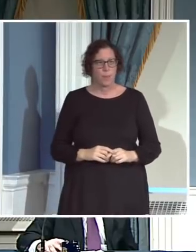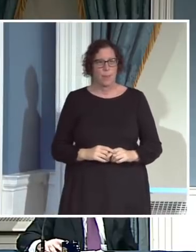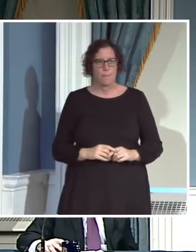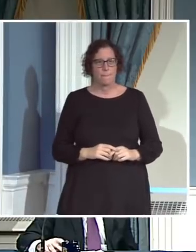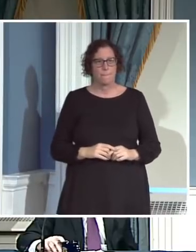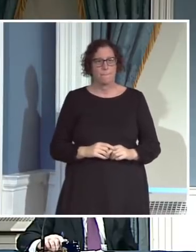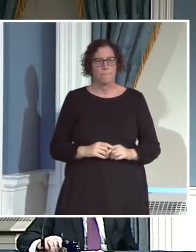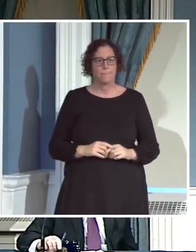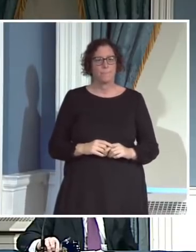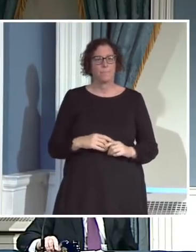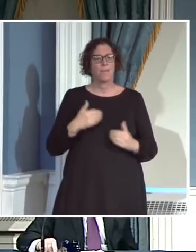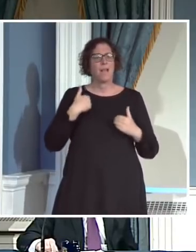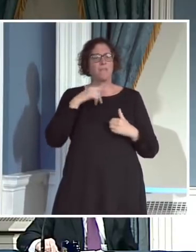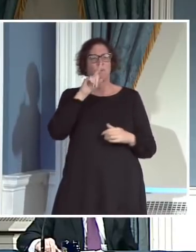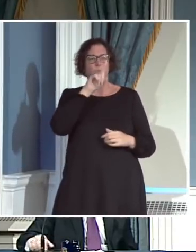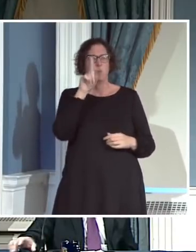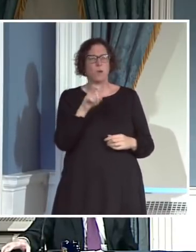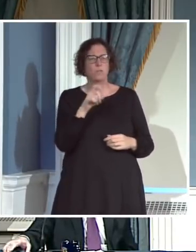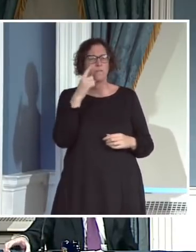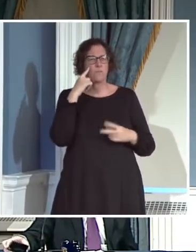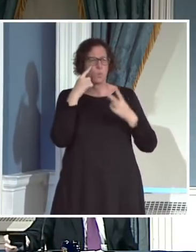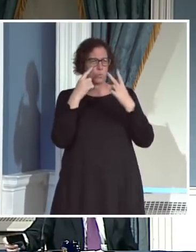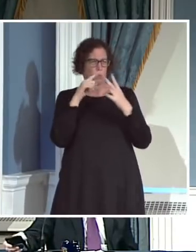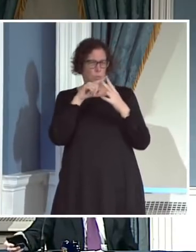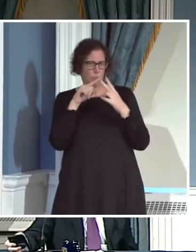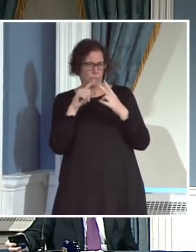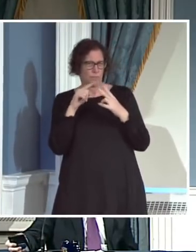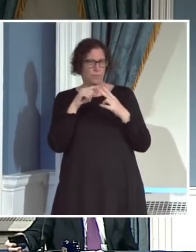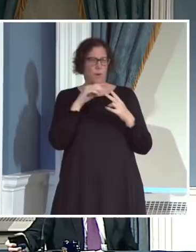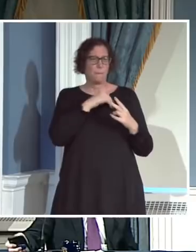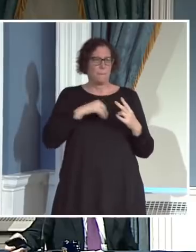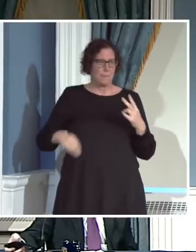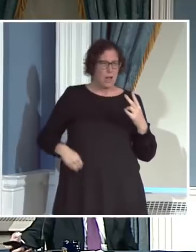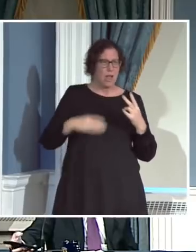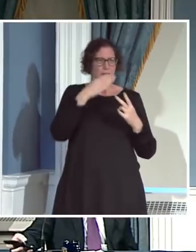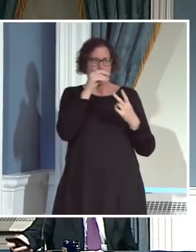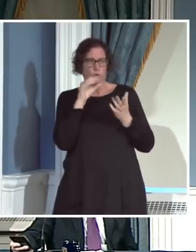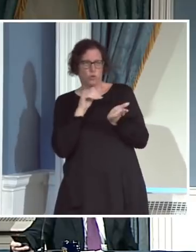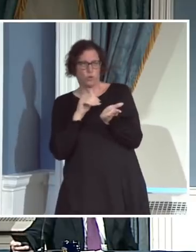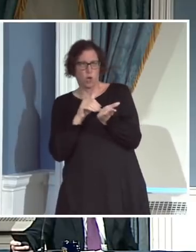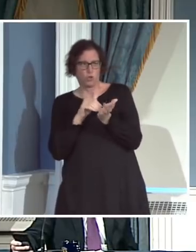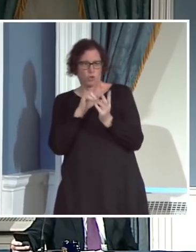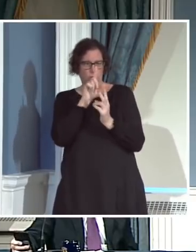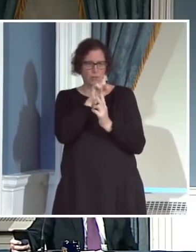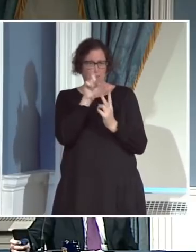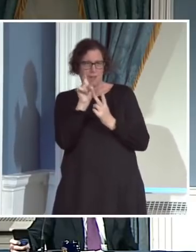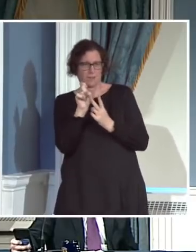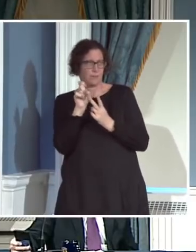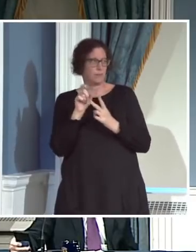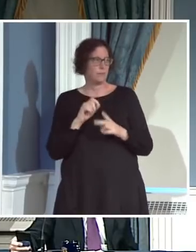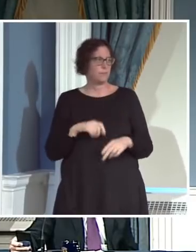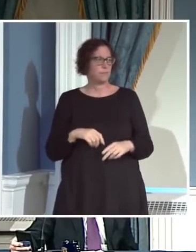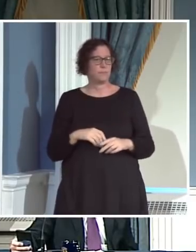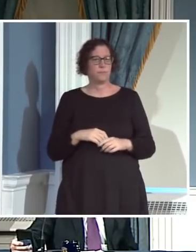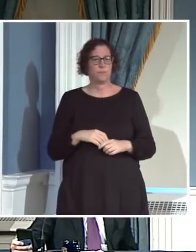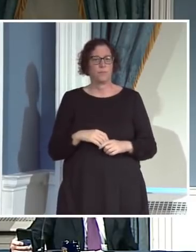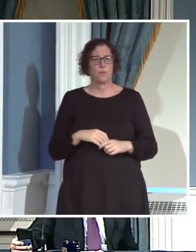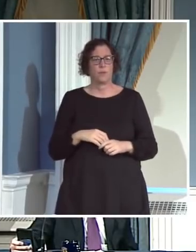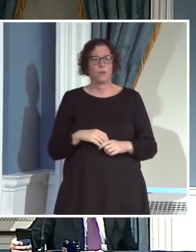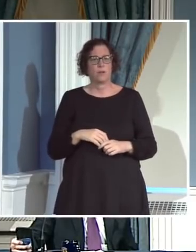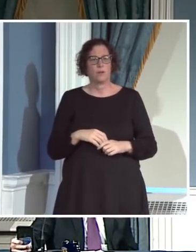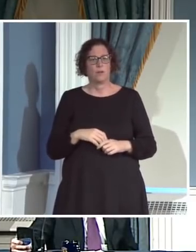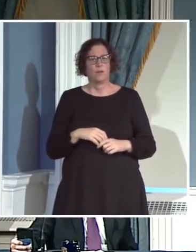Blasio. You laid out why Queens was hit so hard, but I think the stat there that's so alarming is that there are so few hospital beds.